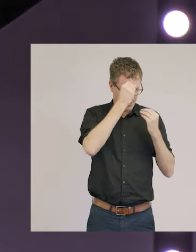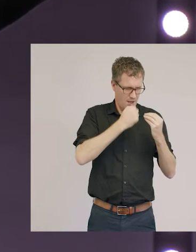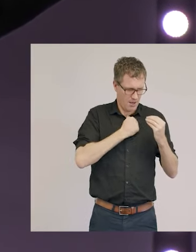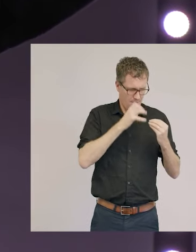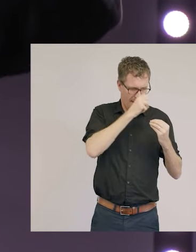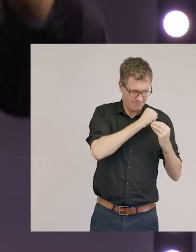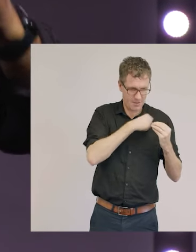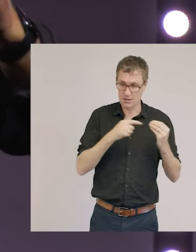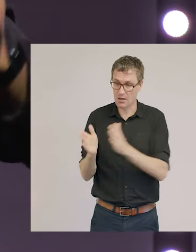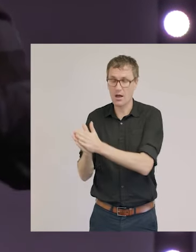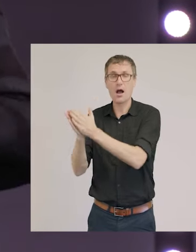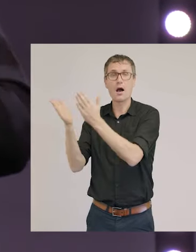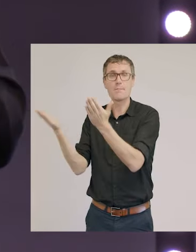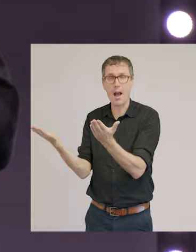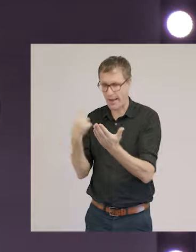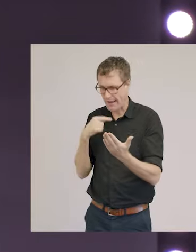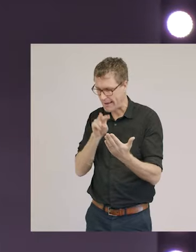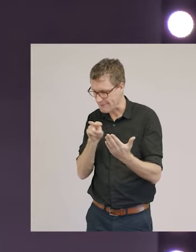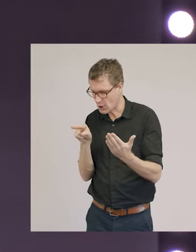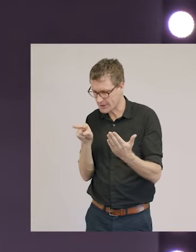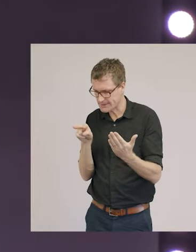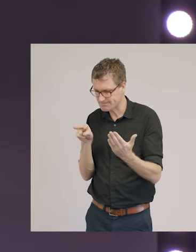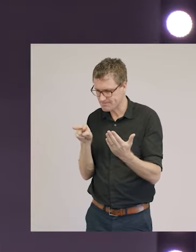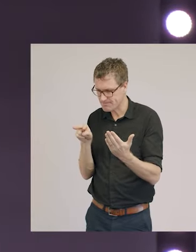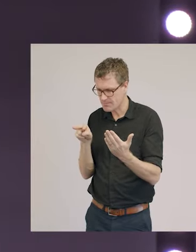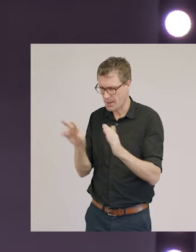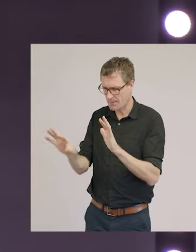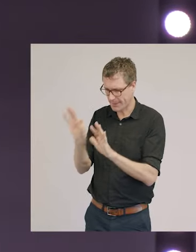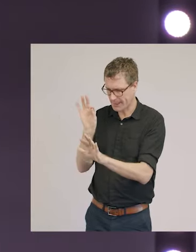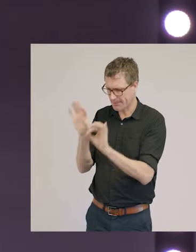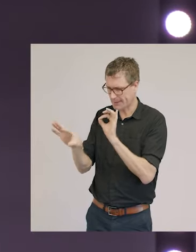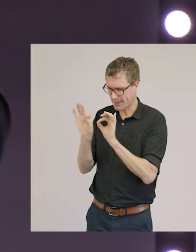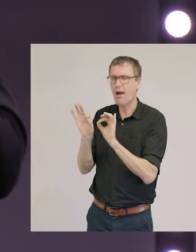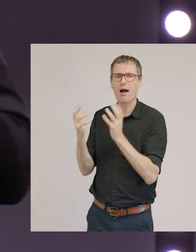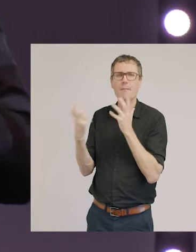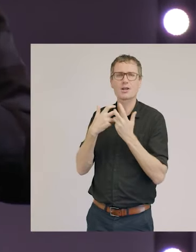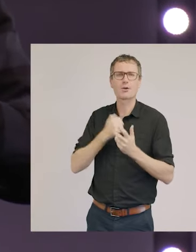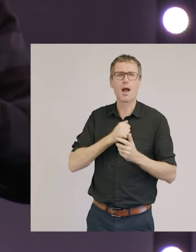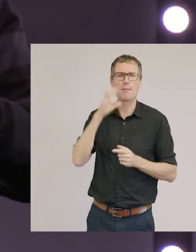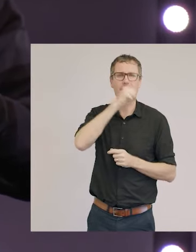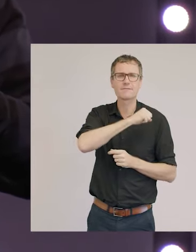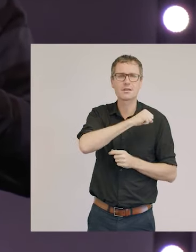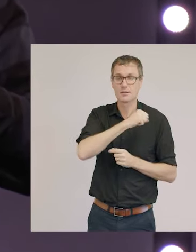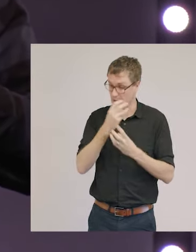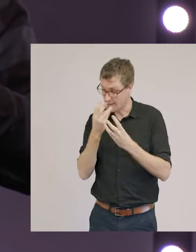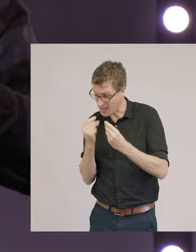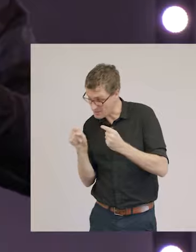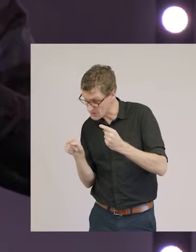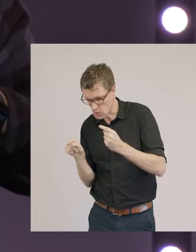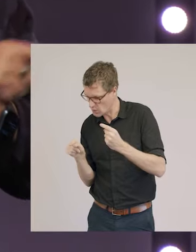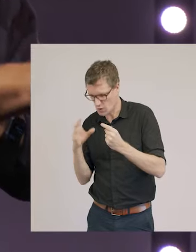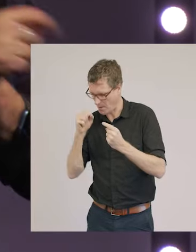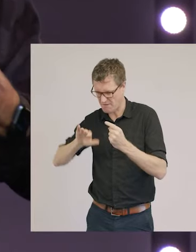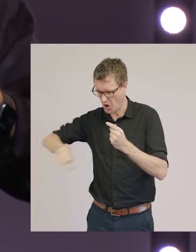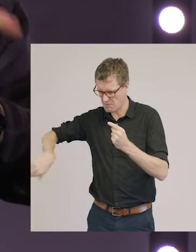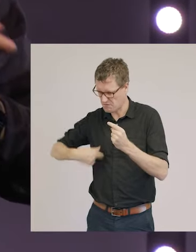view first and then they look at the Scripture and they try to cherry pick things out that suit what they believe. And they say,